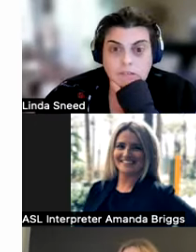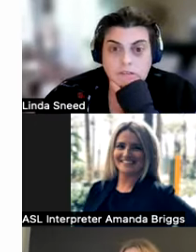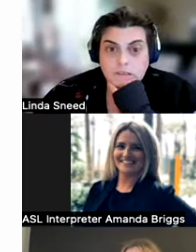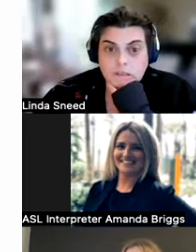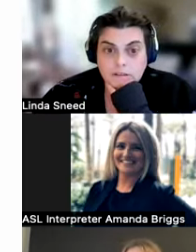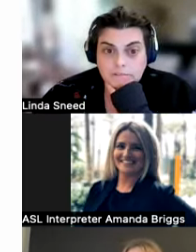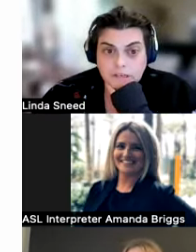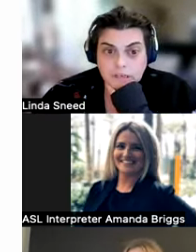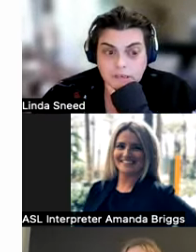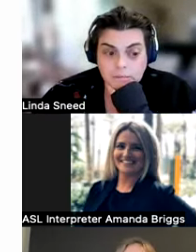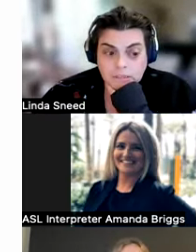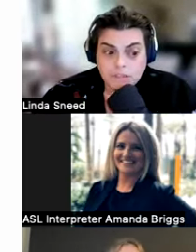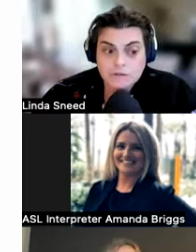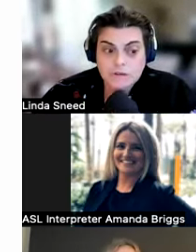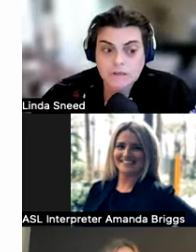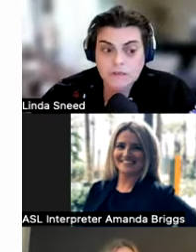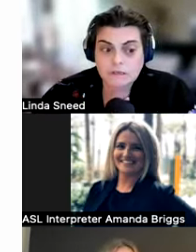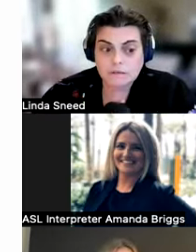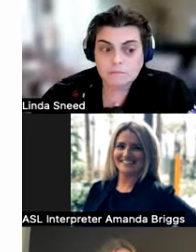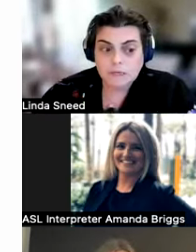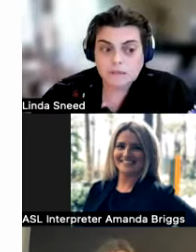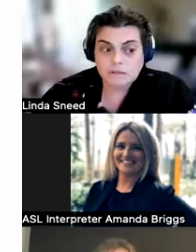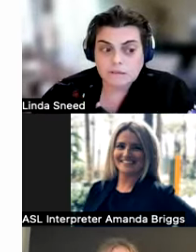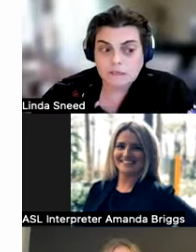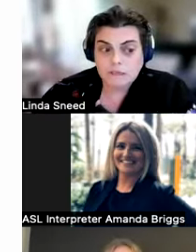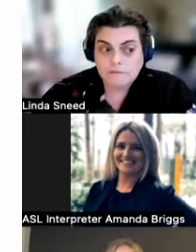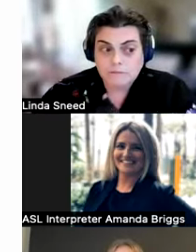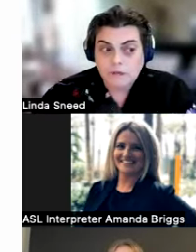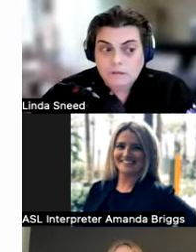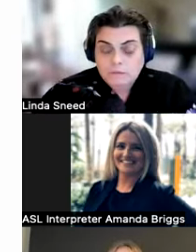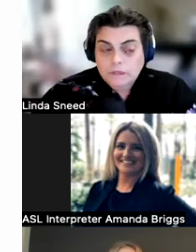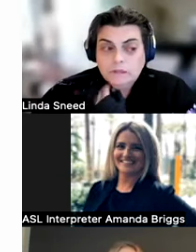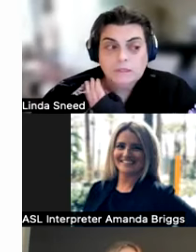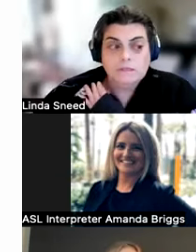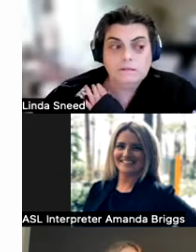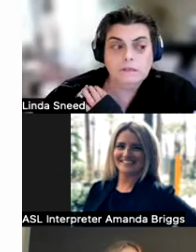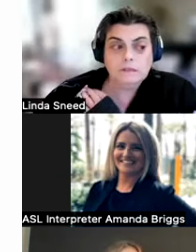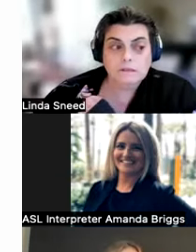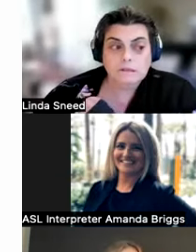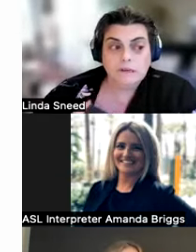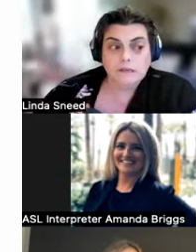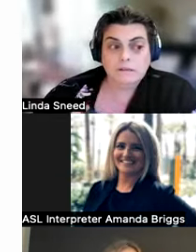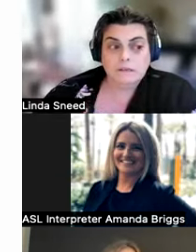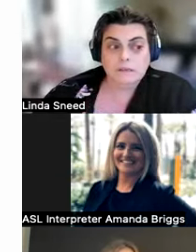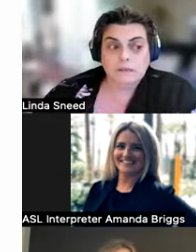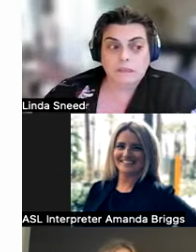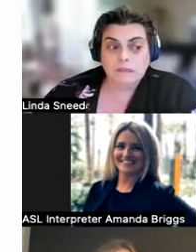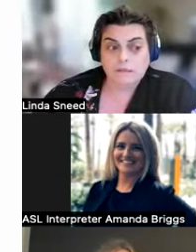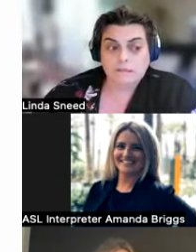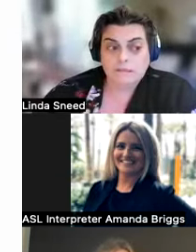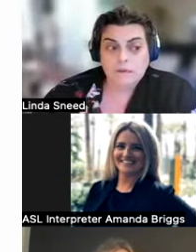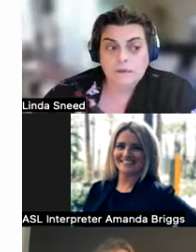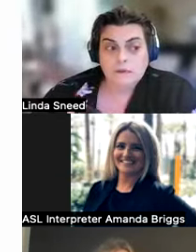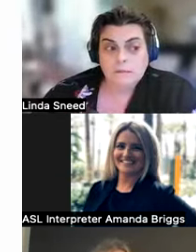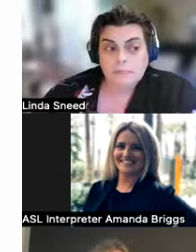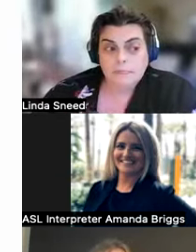Yeah, just to clarify and make sure that my understanding of what we agreed to here is accurate, I think it